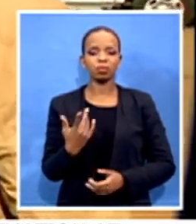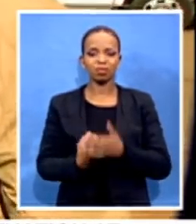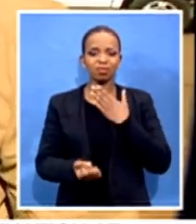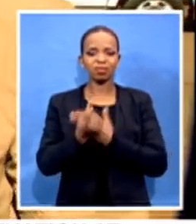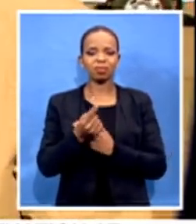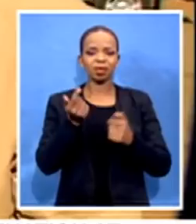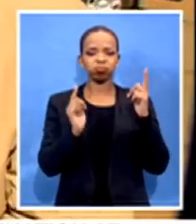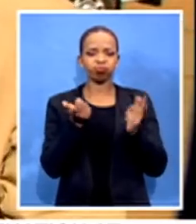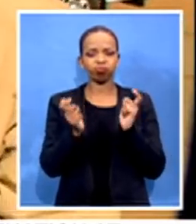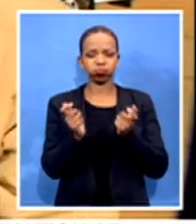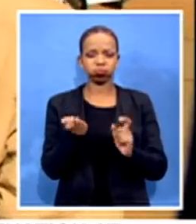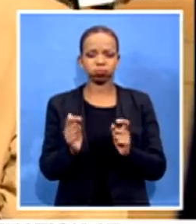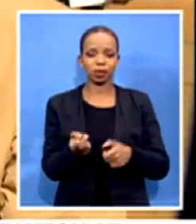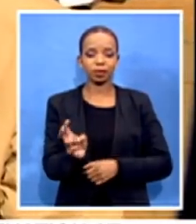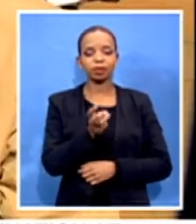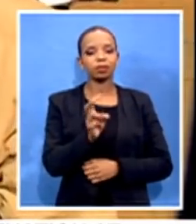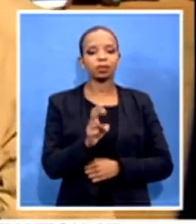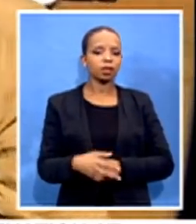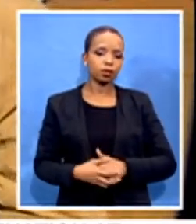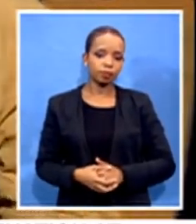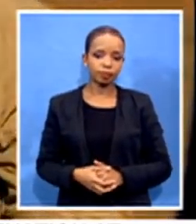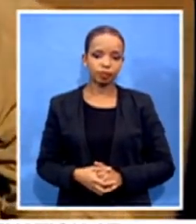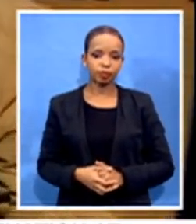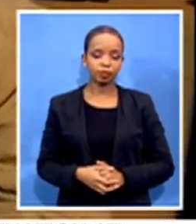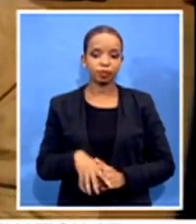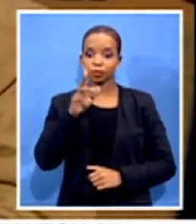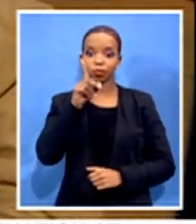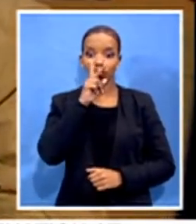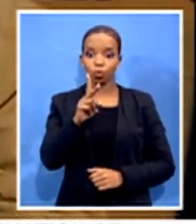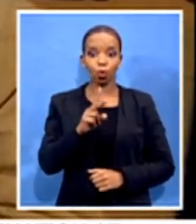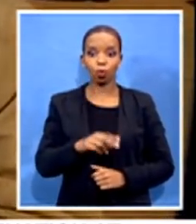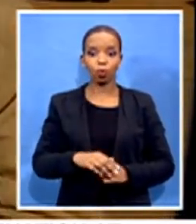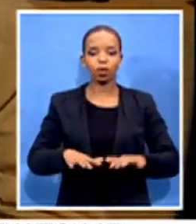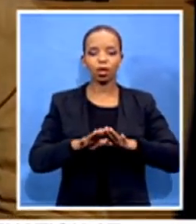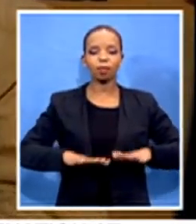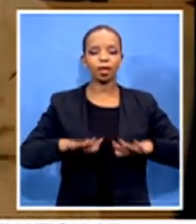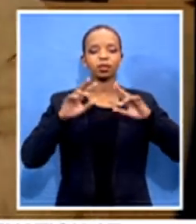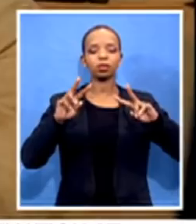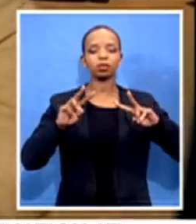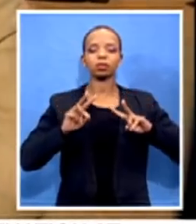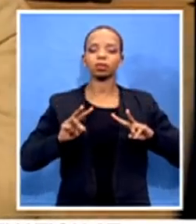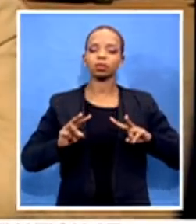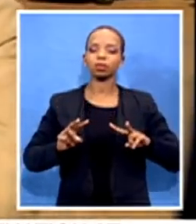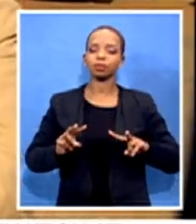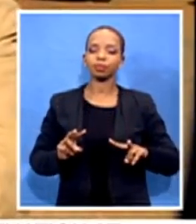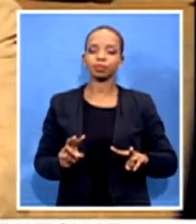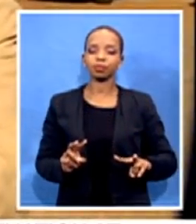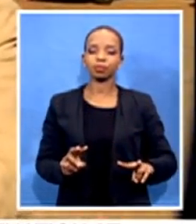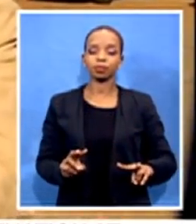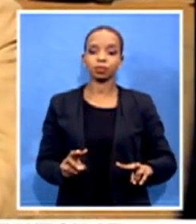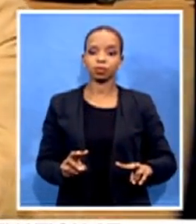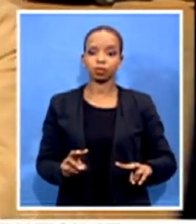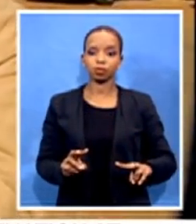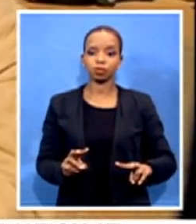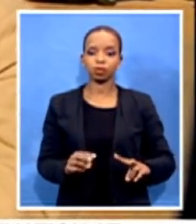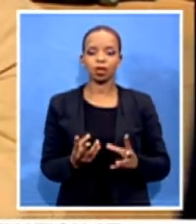going on? Man, it was... Look, imagine the place was just peaceful. There are a few